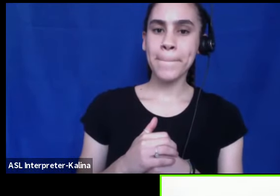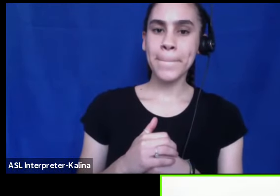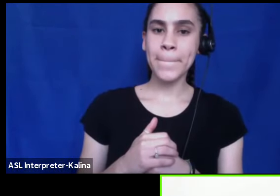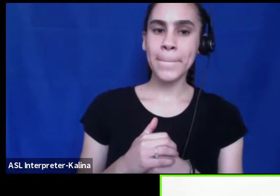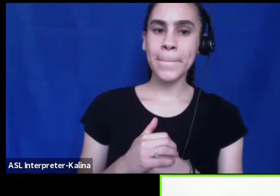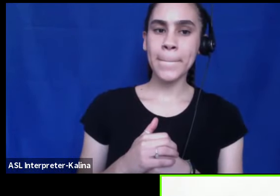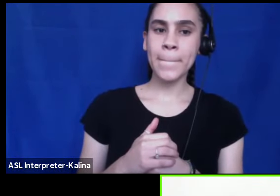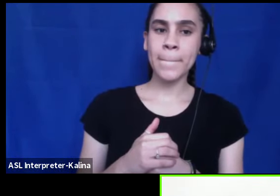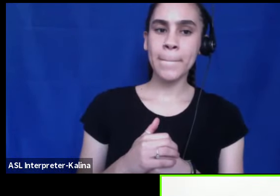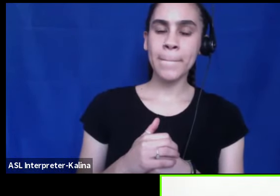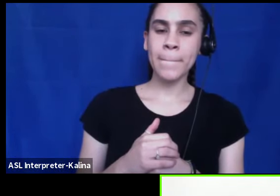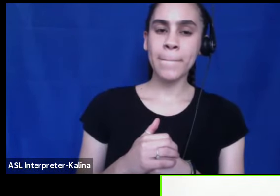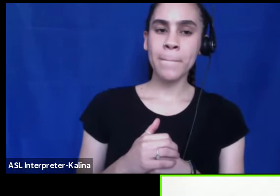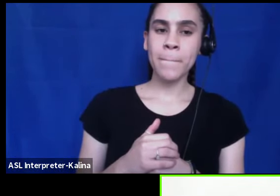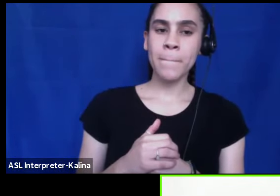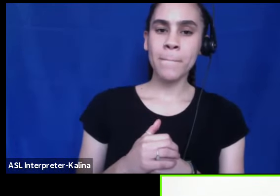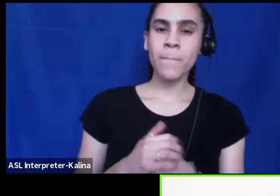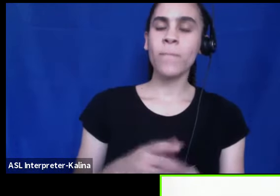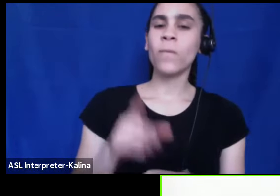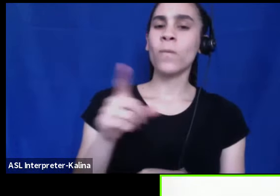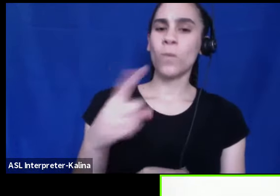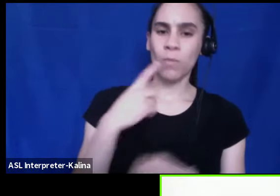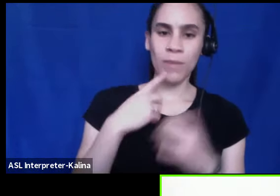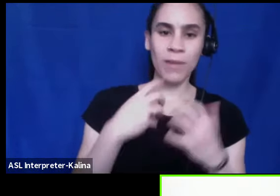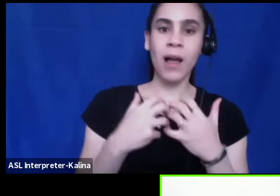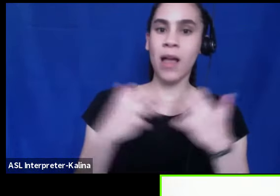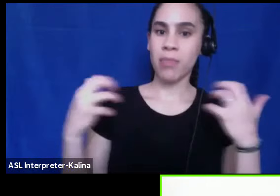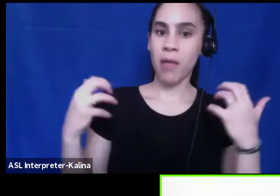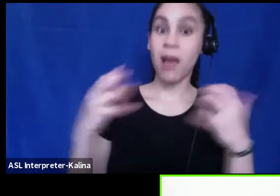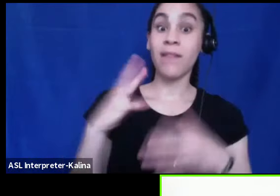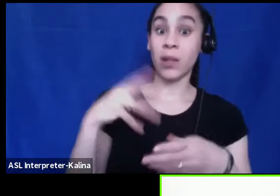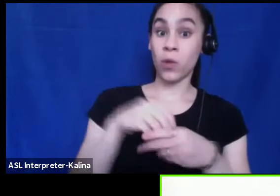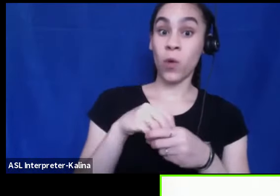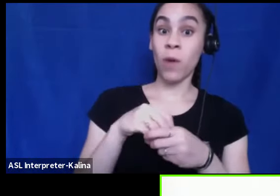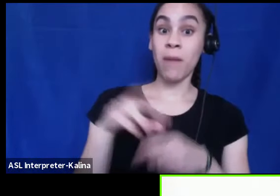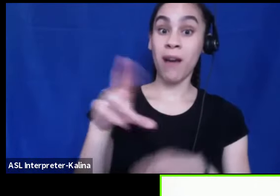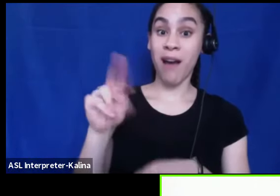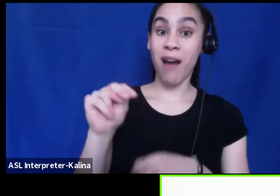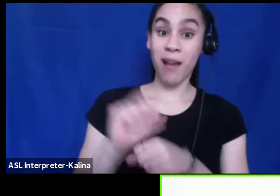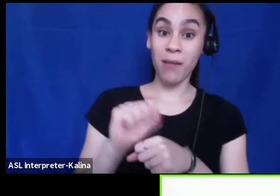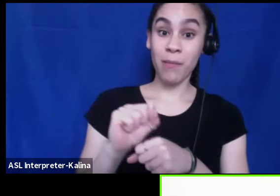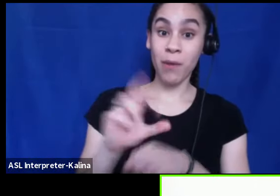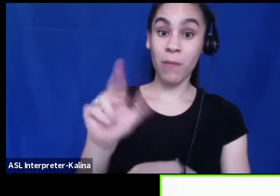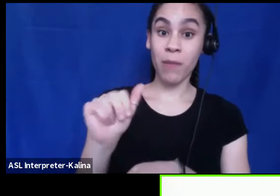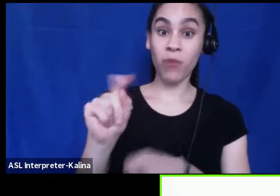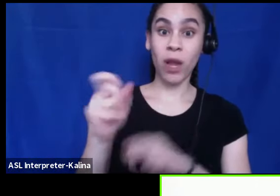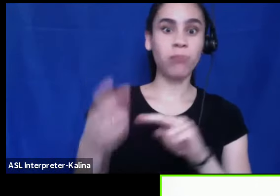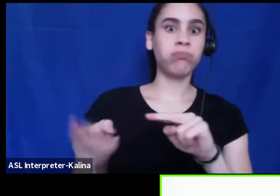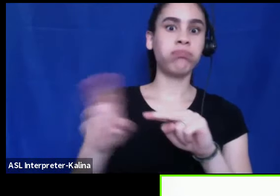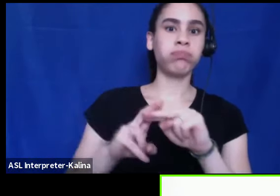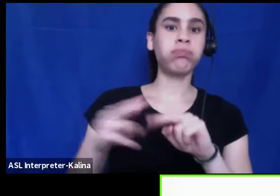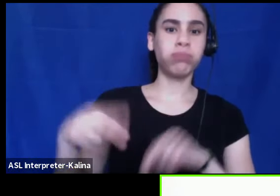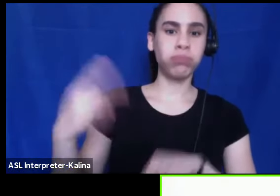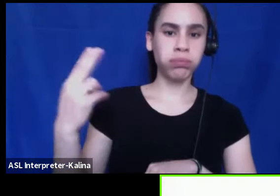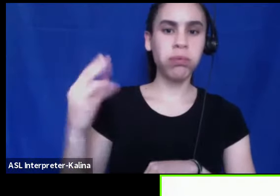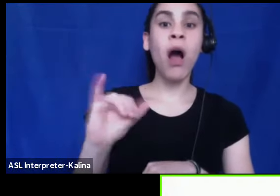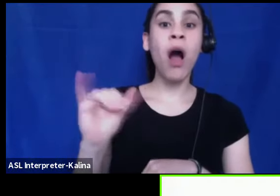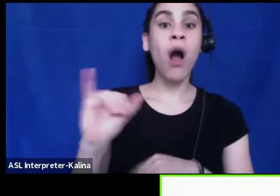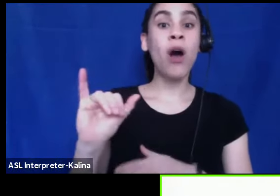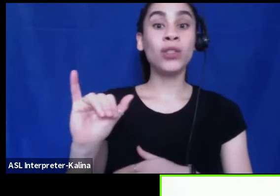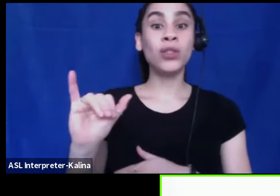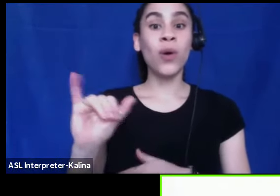you said a lot of things, including the unemployment rate is high. And I think the other piece of it is that the employment rate is